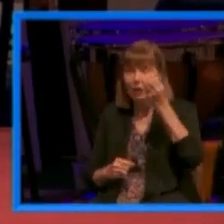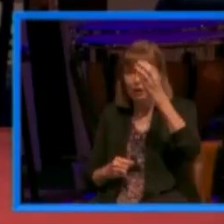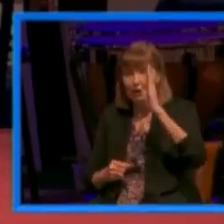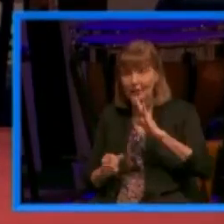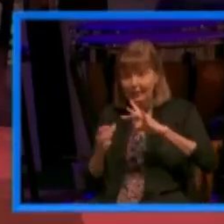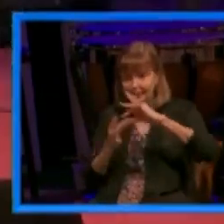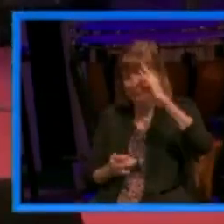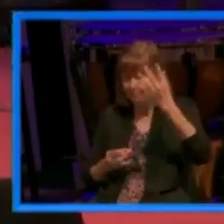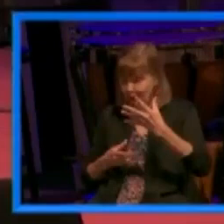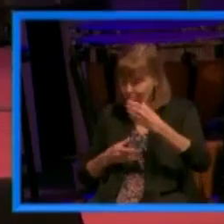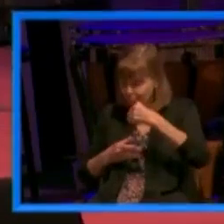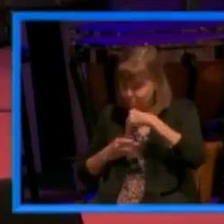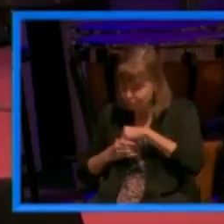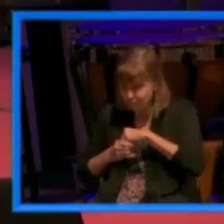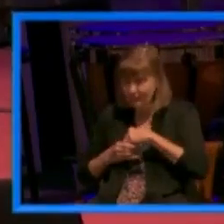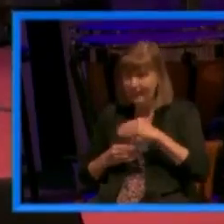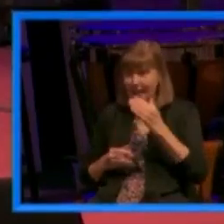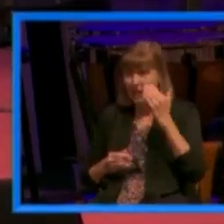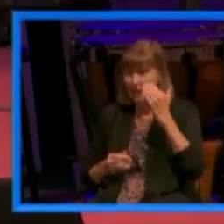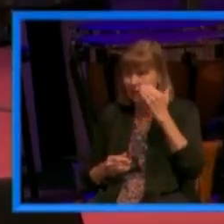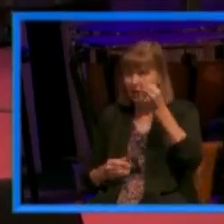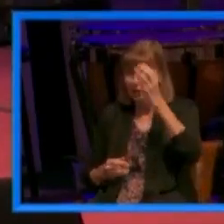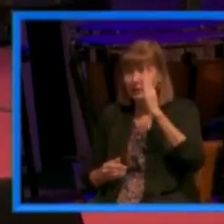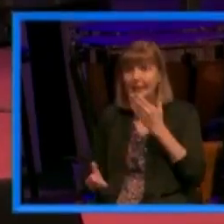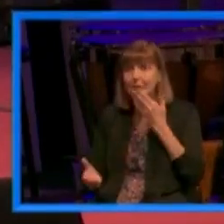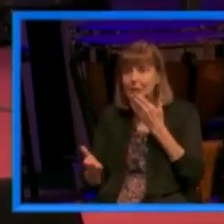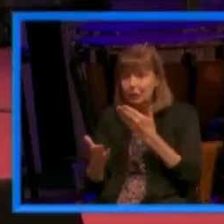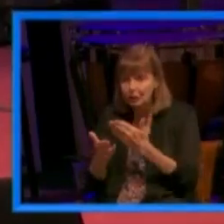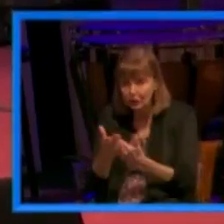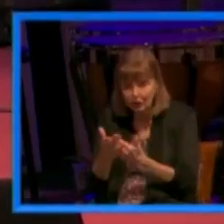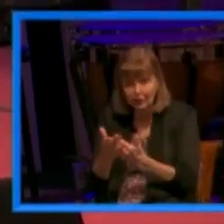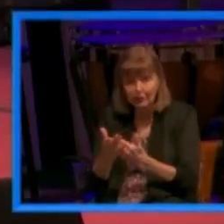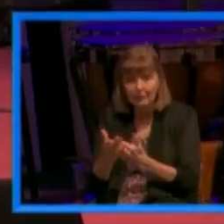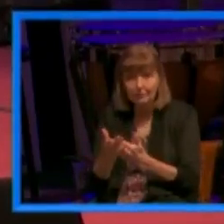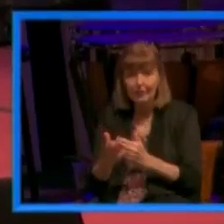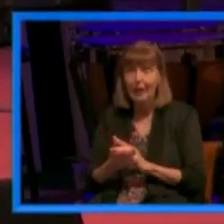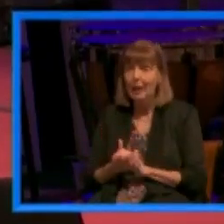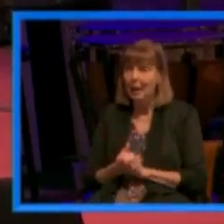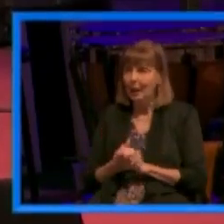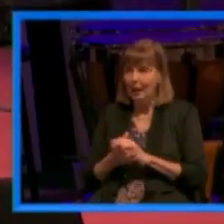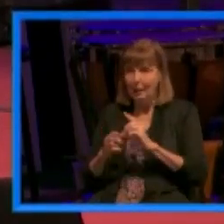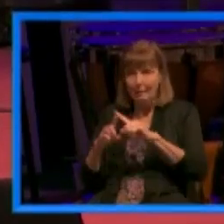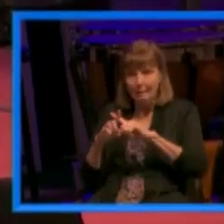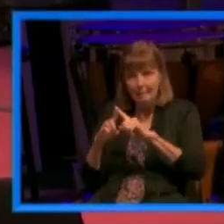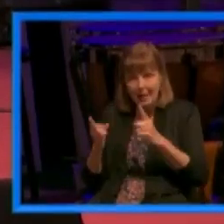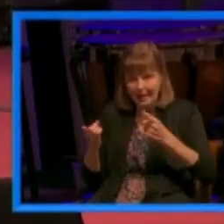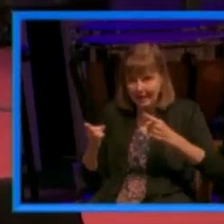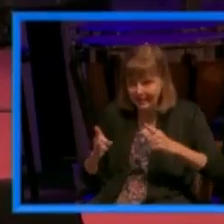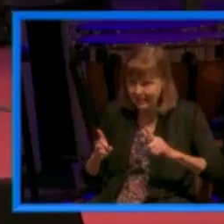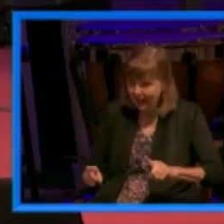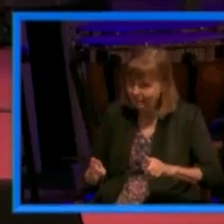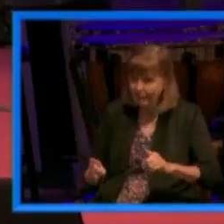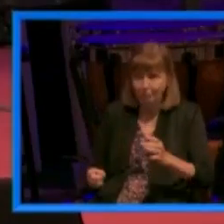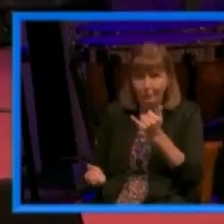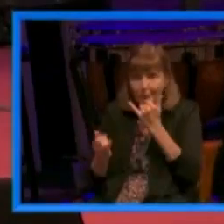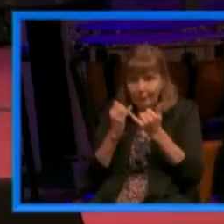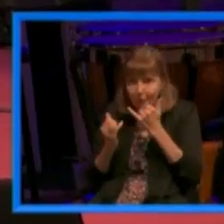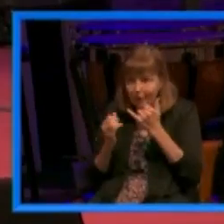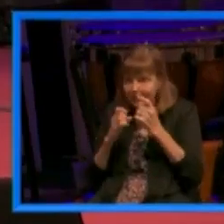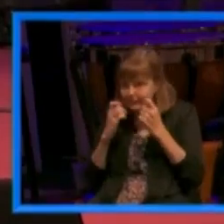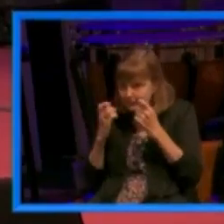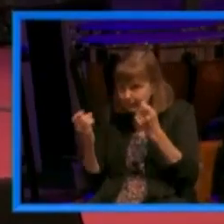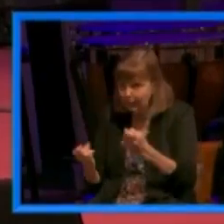tasted and seen. And yet when we fall into sin, there is no guilt like that, is there? Just a shame,